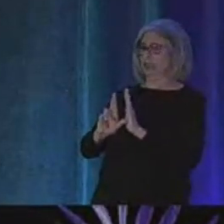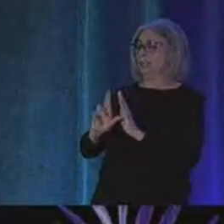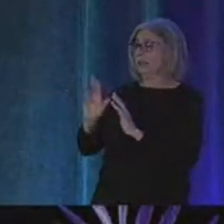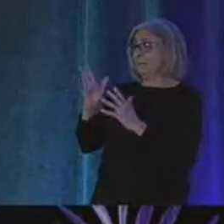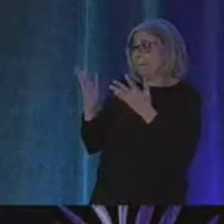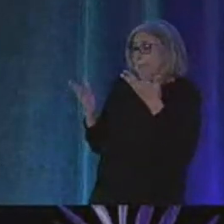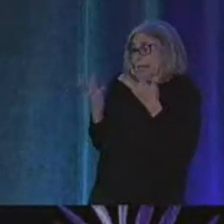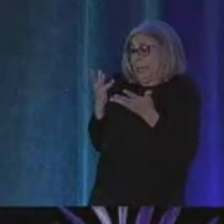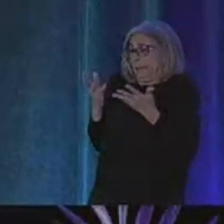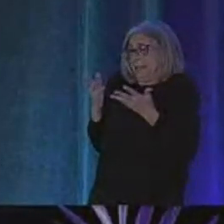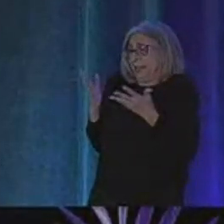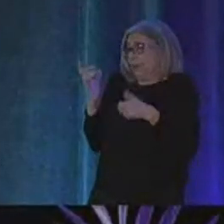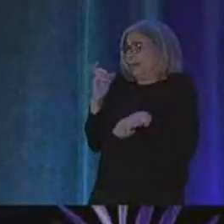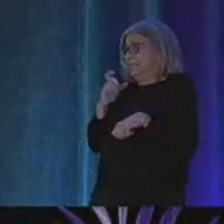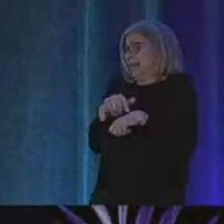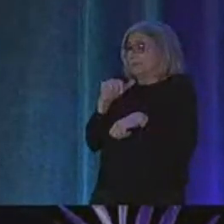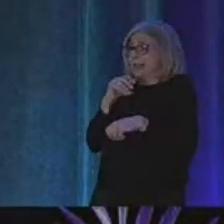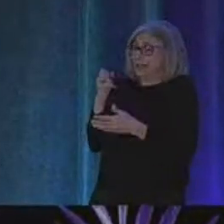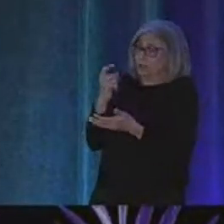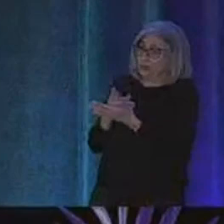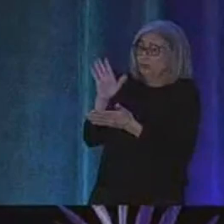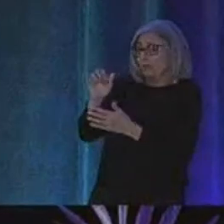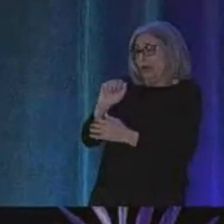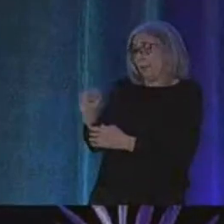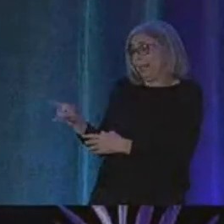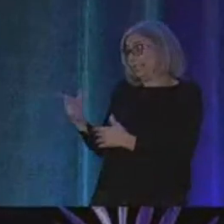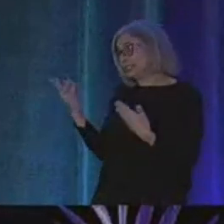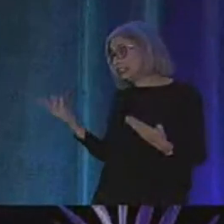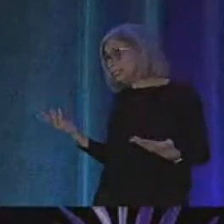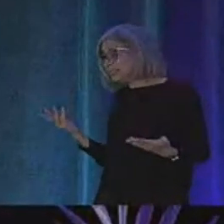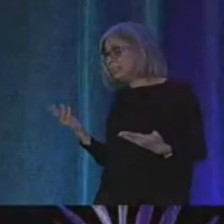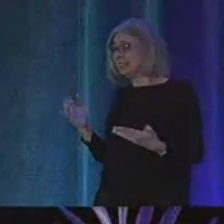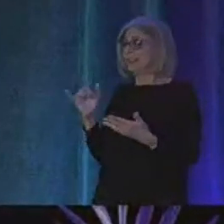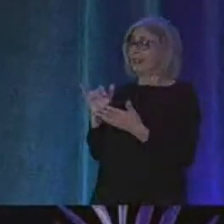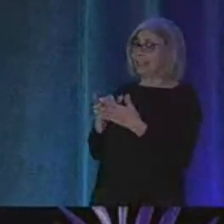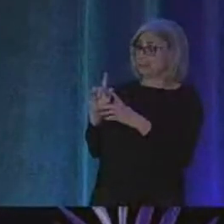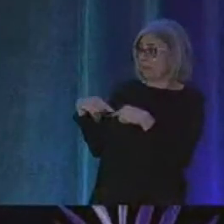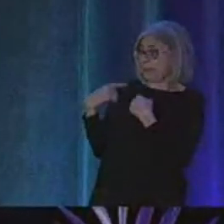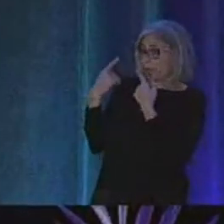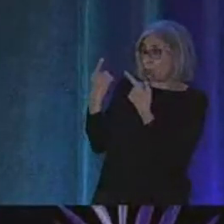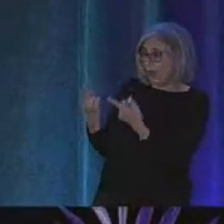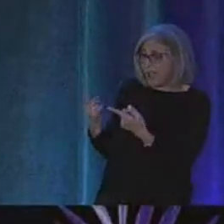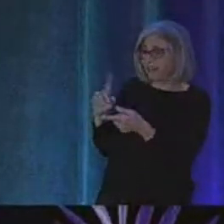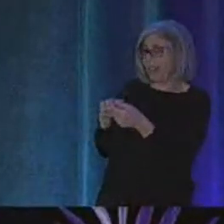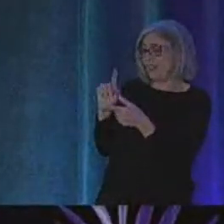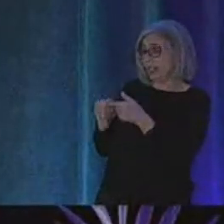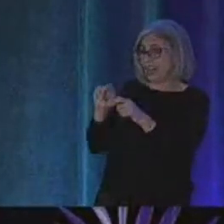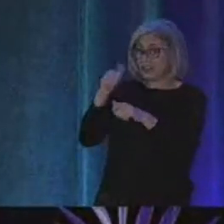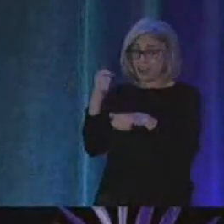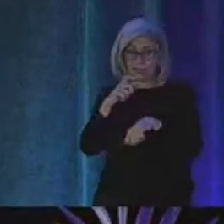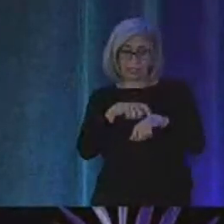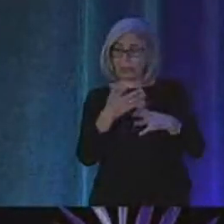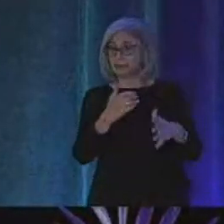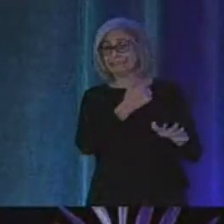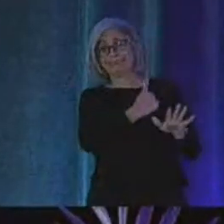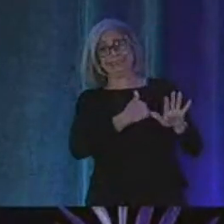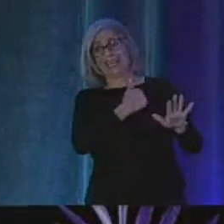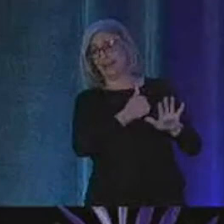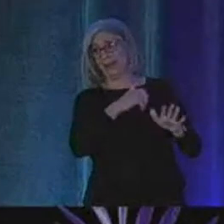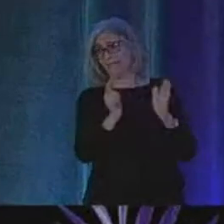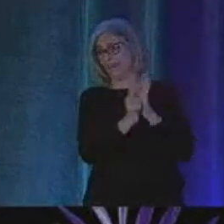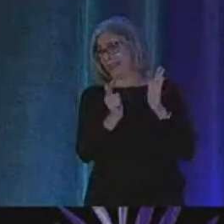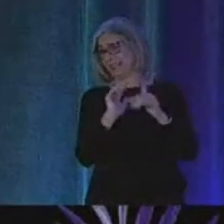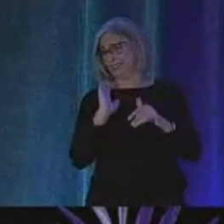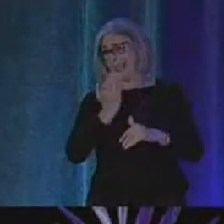time approve your application feature that's been in there for a while, and then another time they'll say like, sorry, this violates